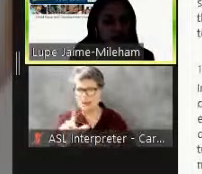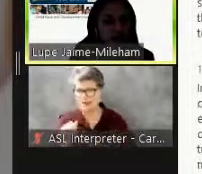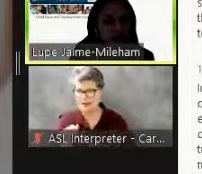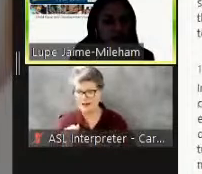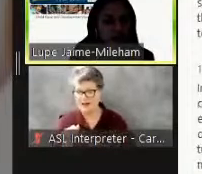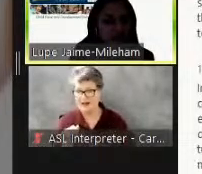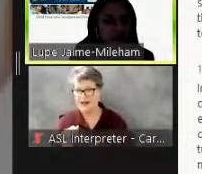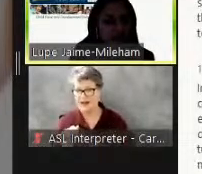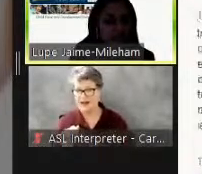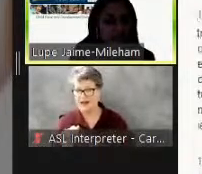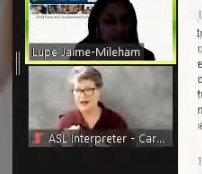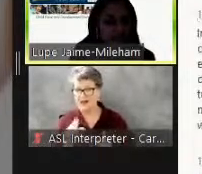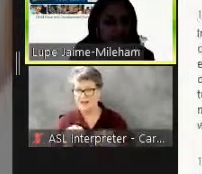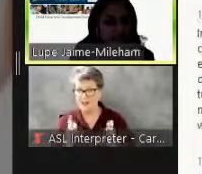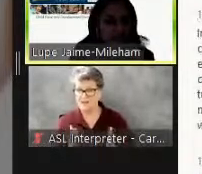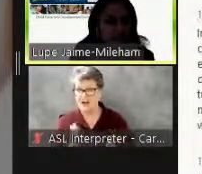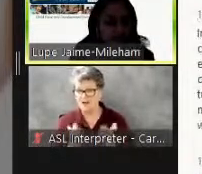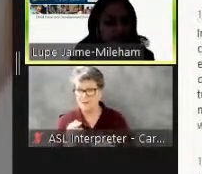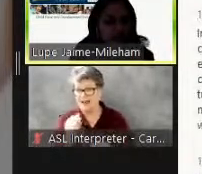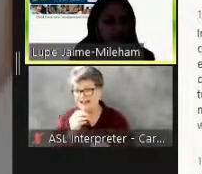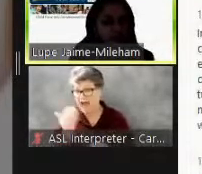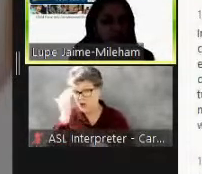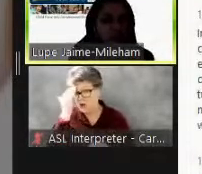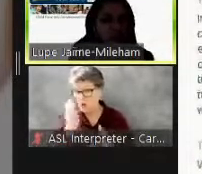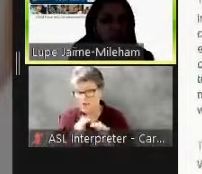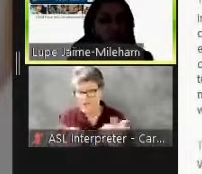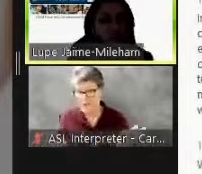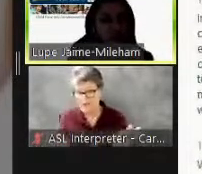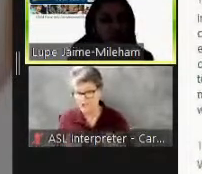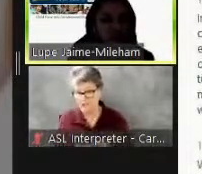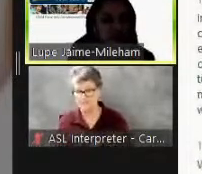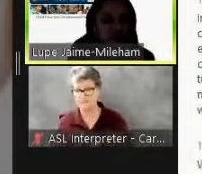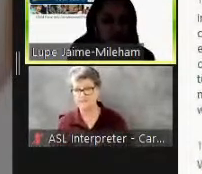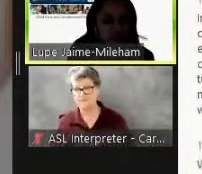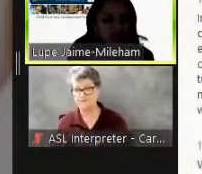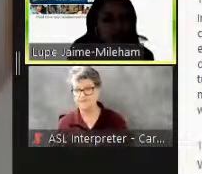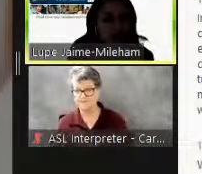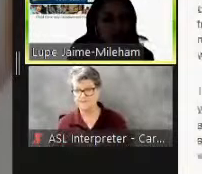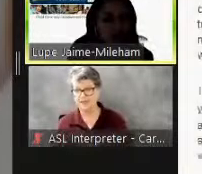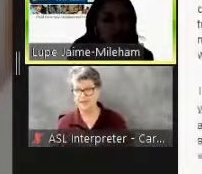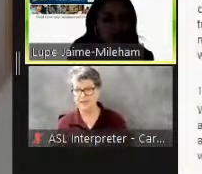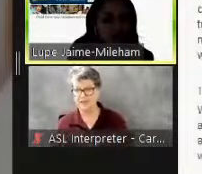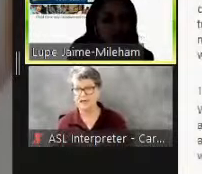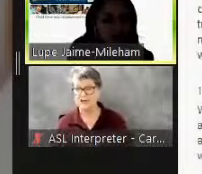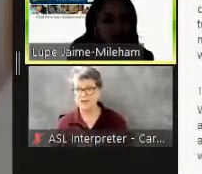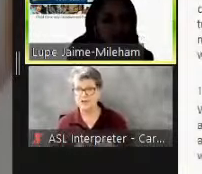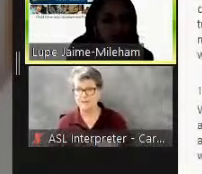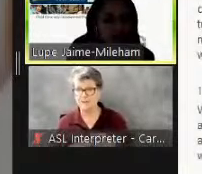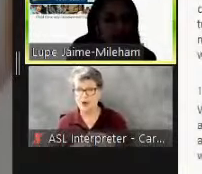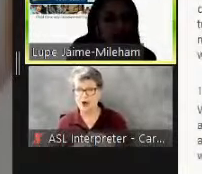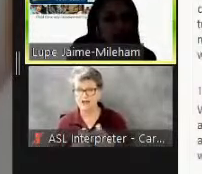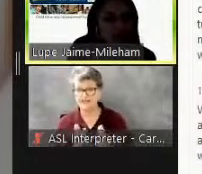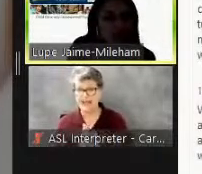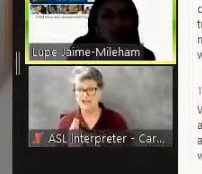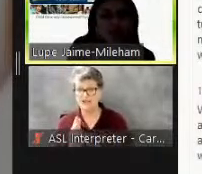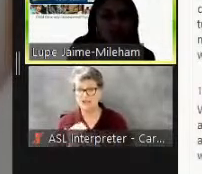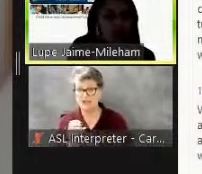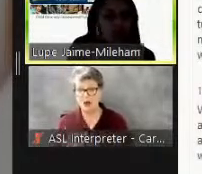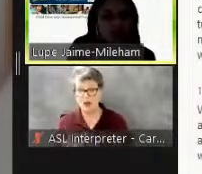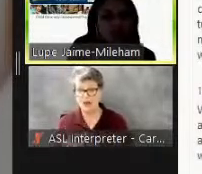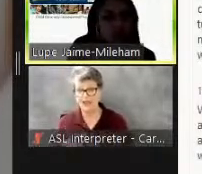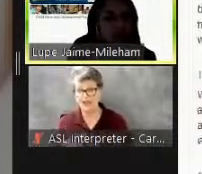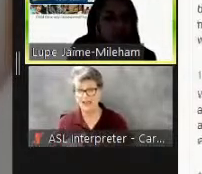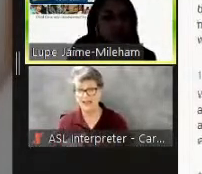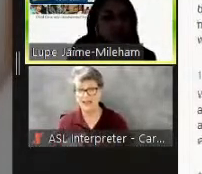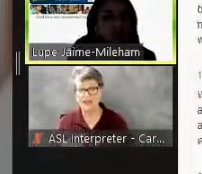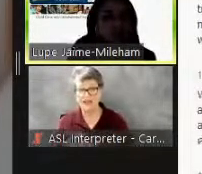means to providers that may not know the language. So let me pause and have Joey. Joey, can you do